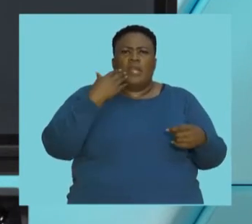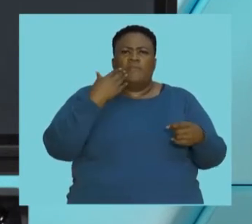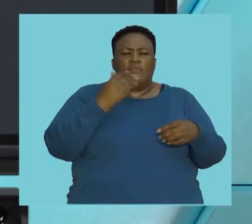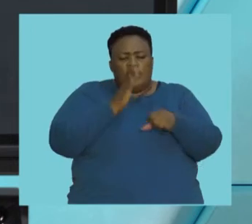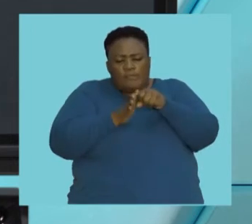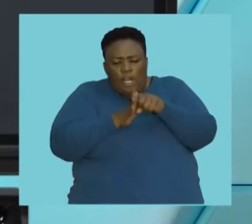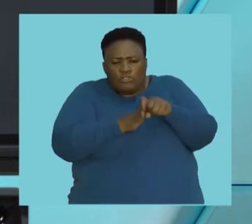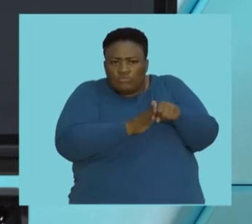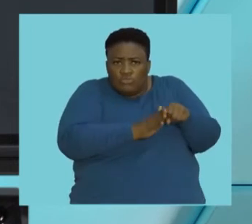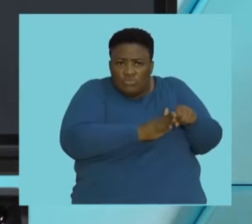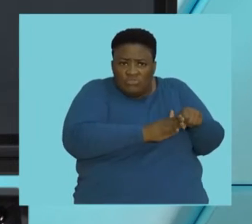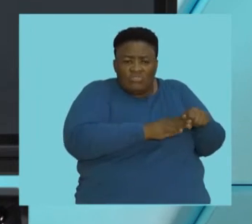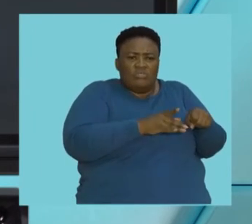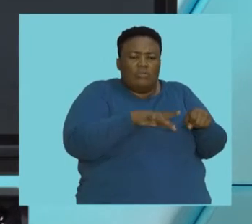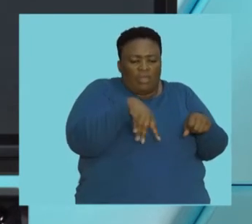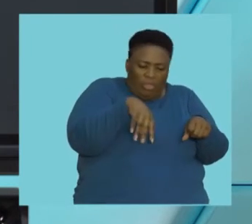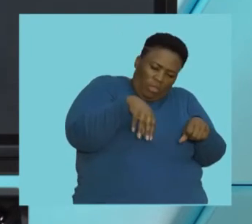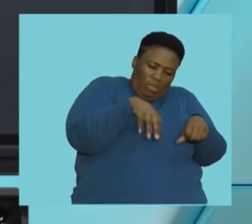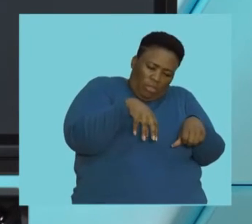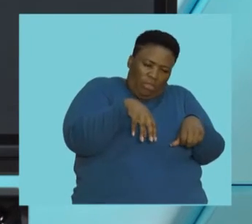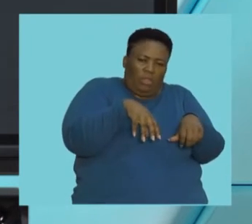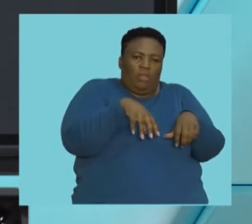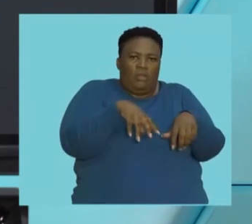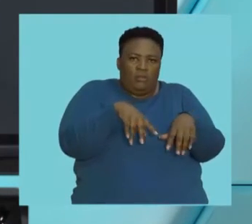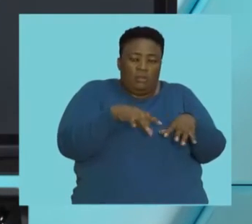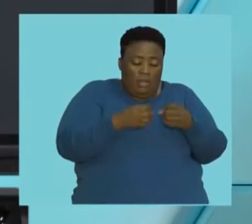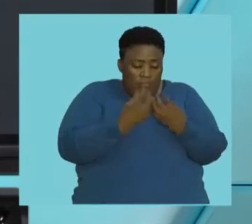of spinach has become frail and it looks